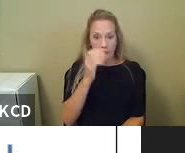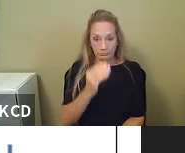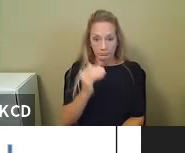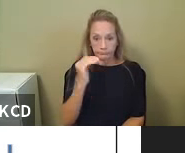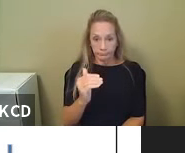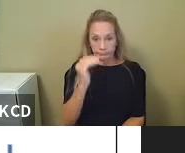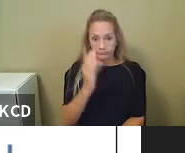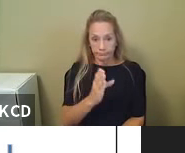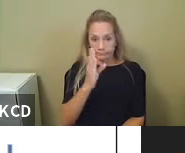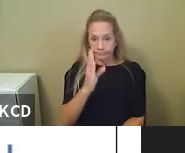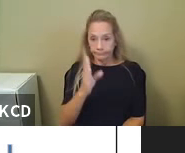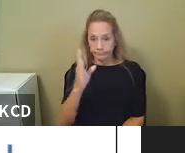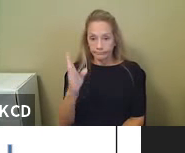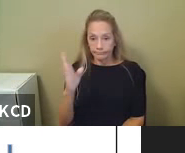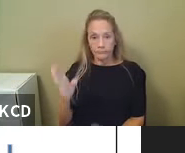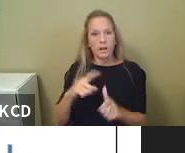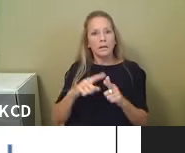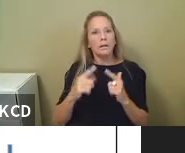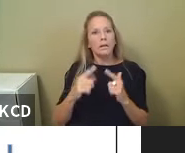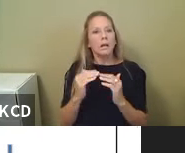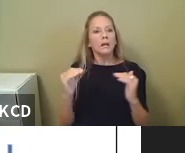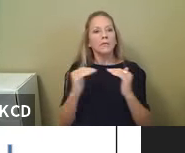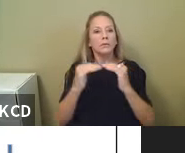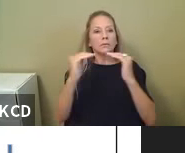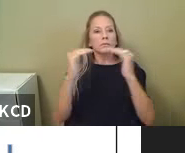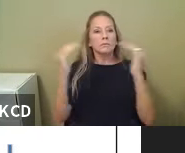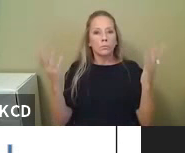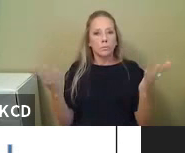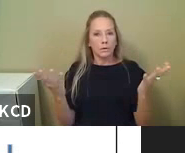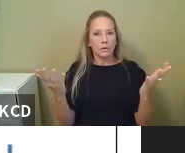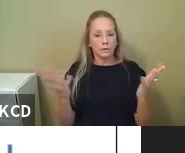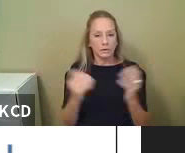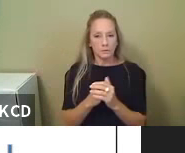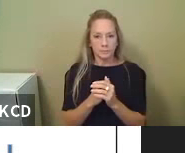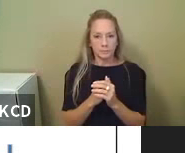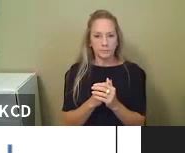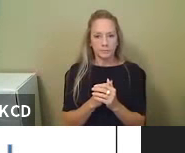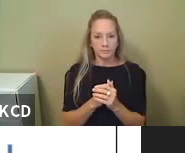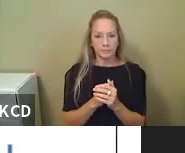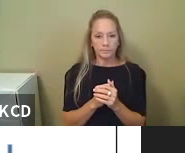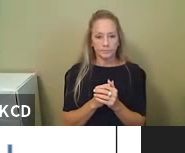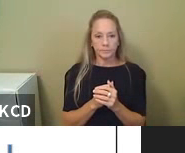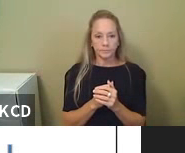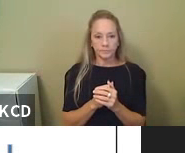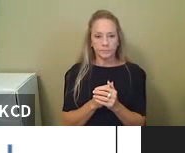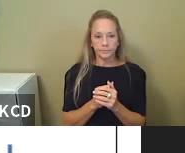and then the various different levels. And so to put this in a little bit of context,